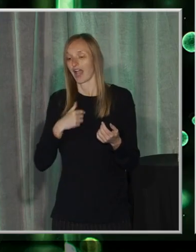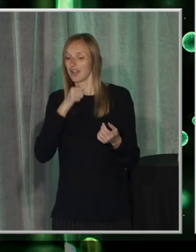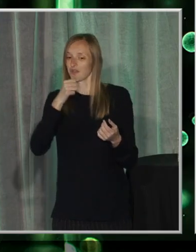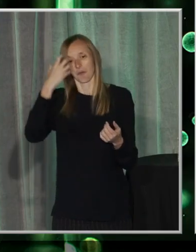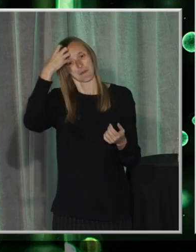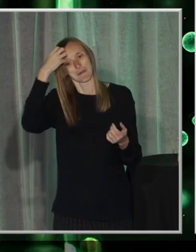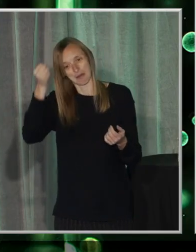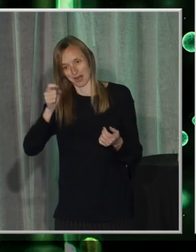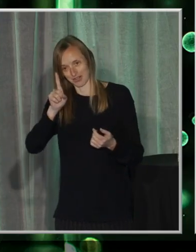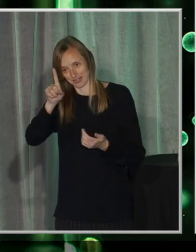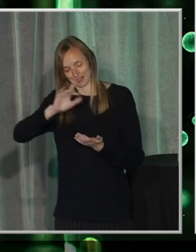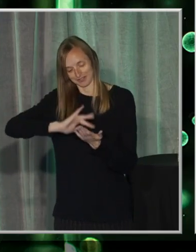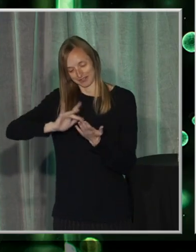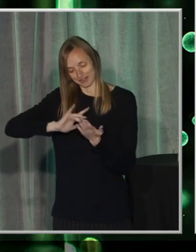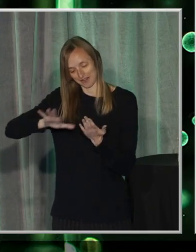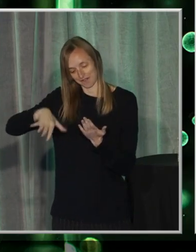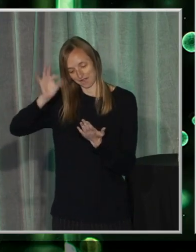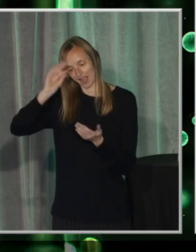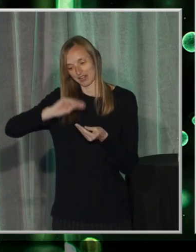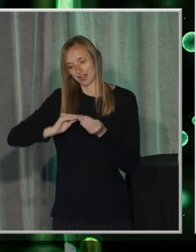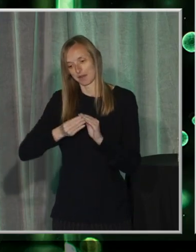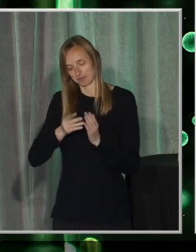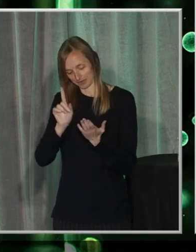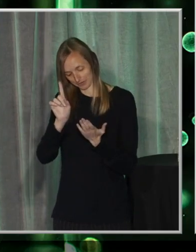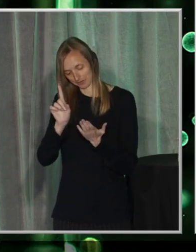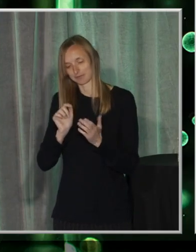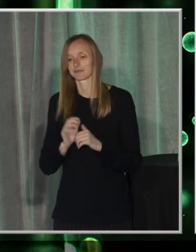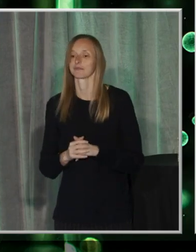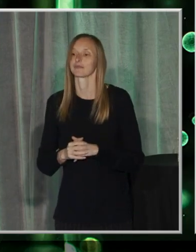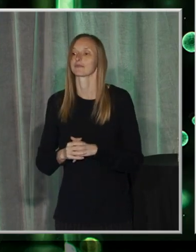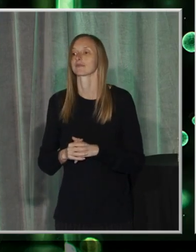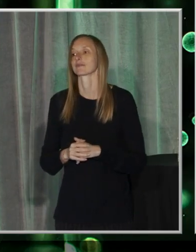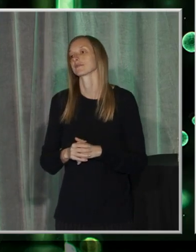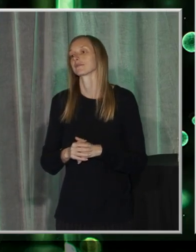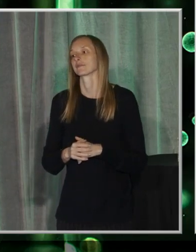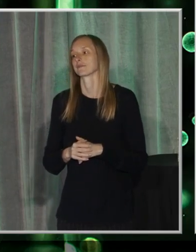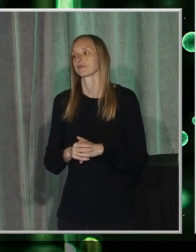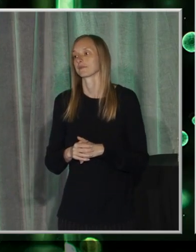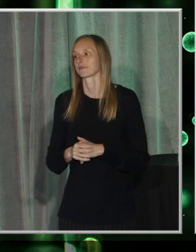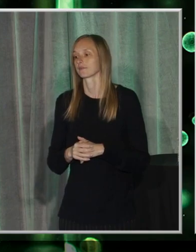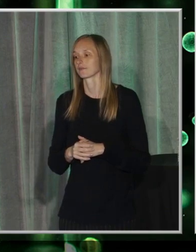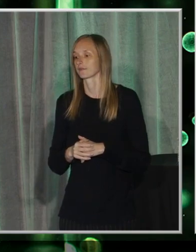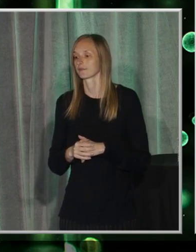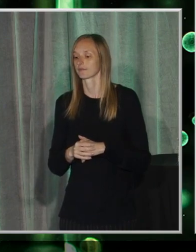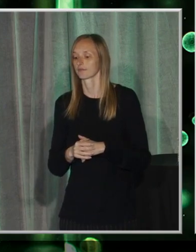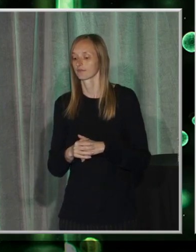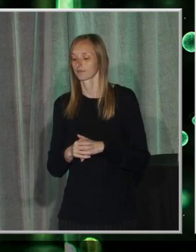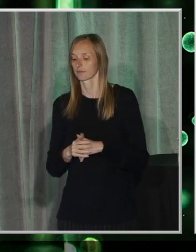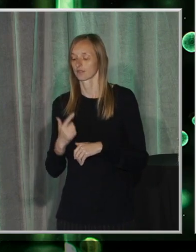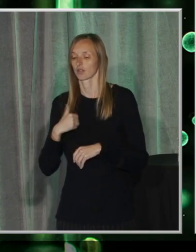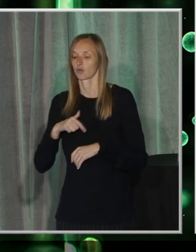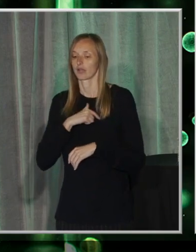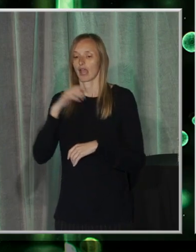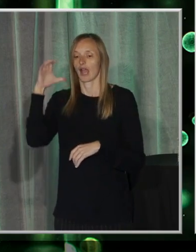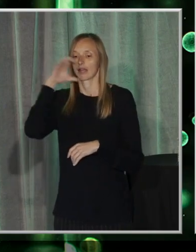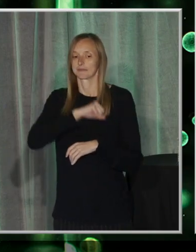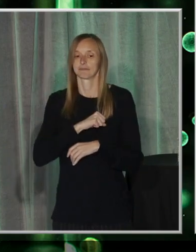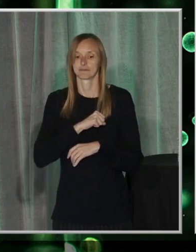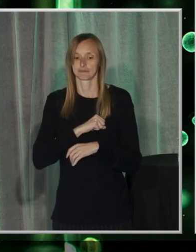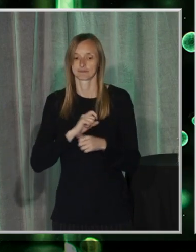in my head. Okay. But I can tell you real quick. Yes, we estimate that for the first